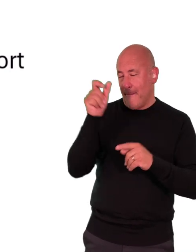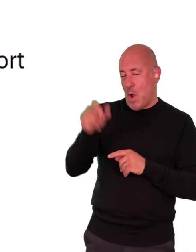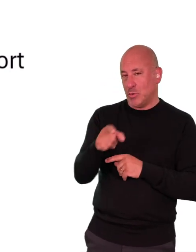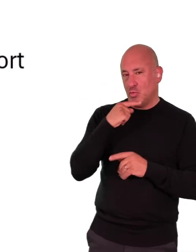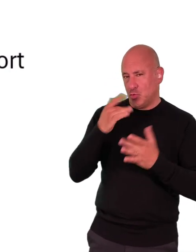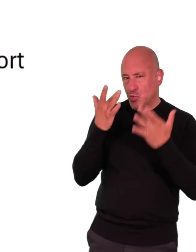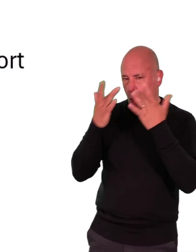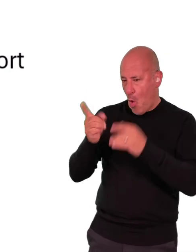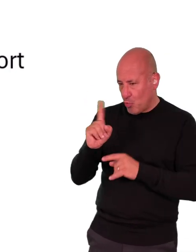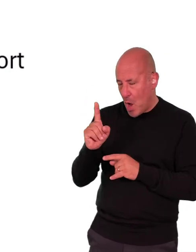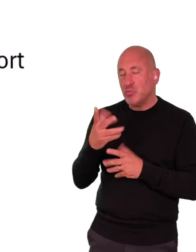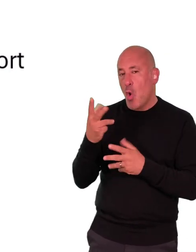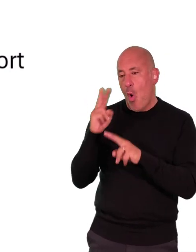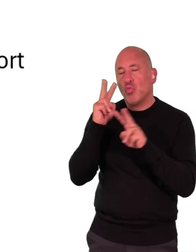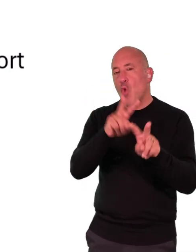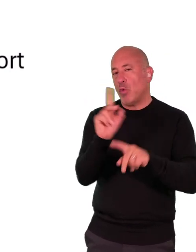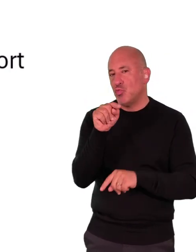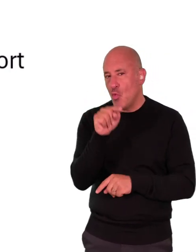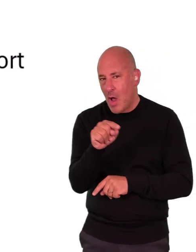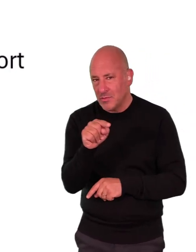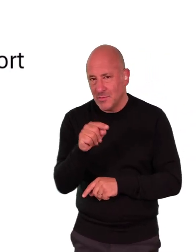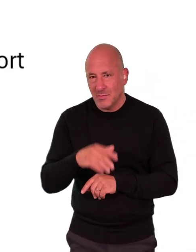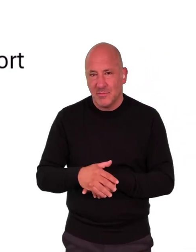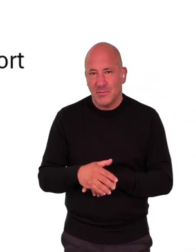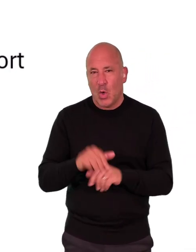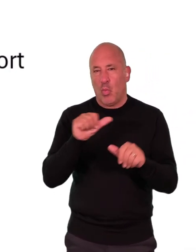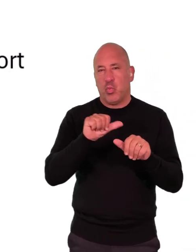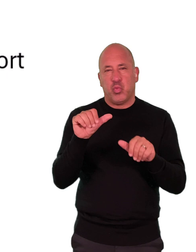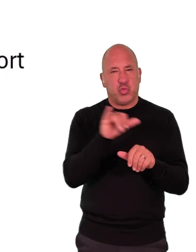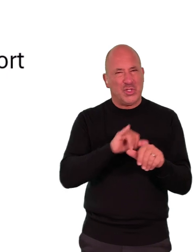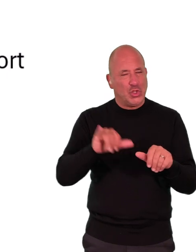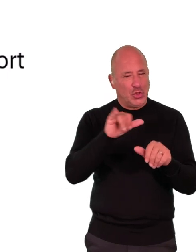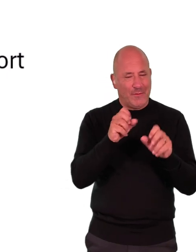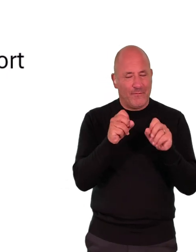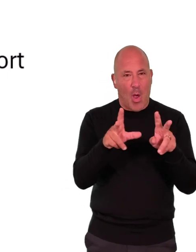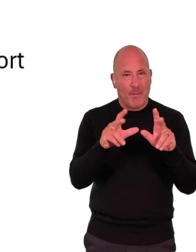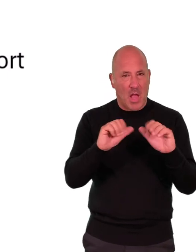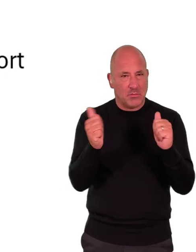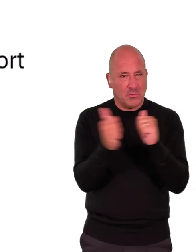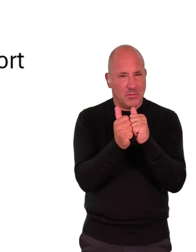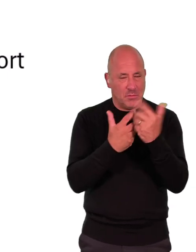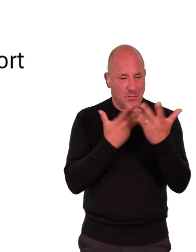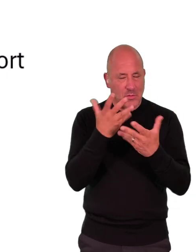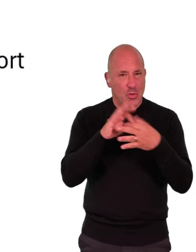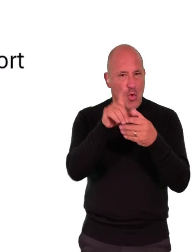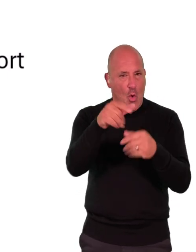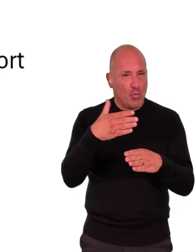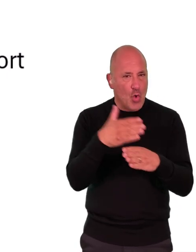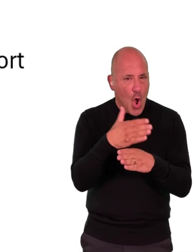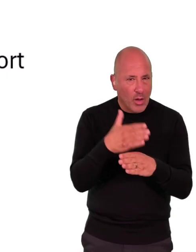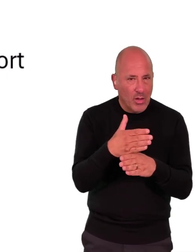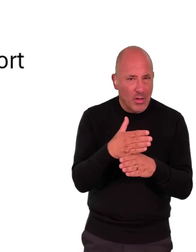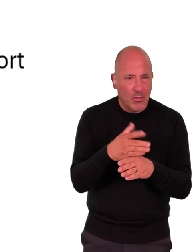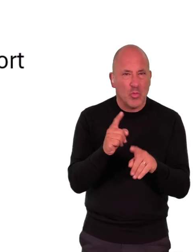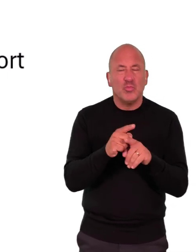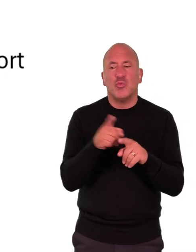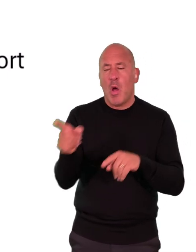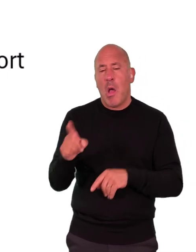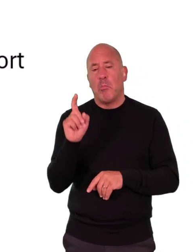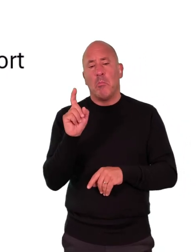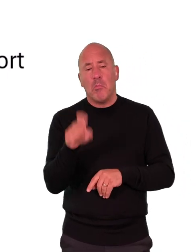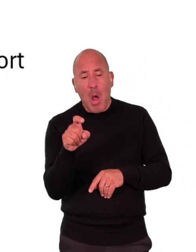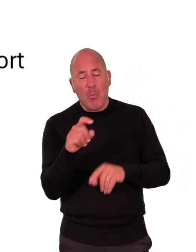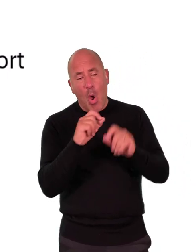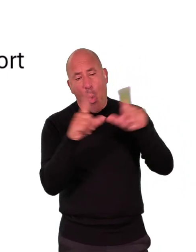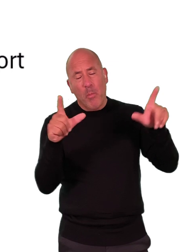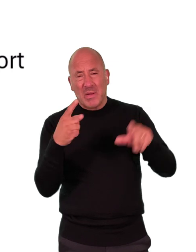from someone who has been involved in your career, understands the development opportunity you're applying for, and can explain the future opportunities this activity may create